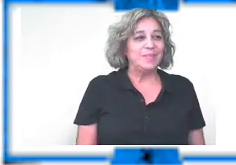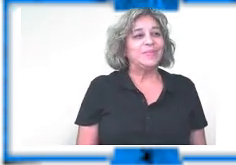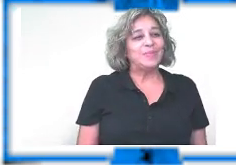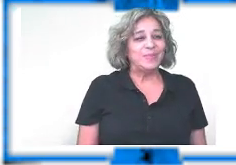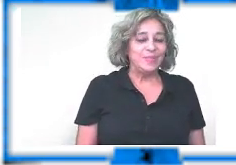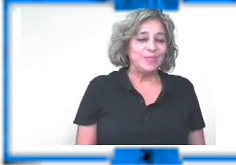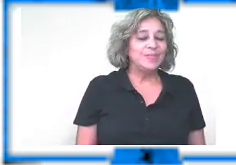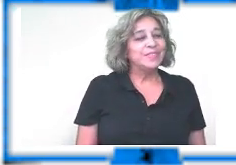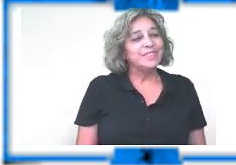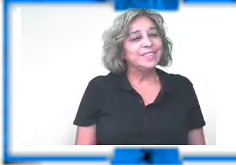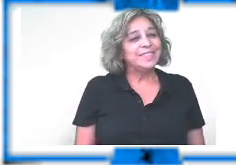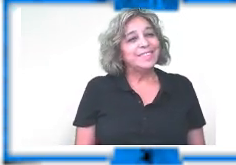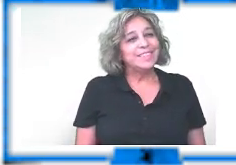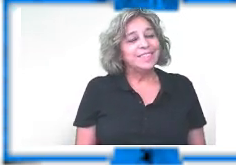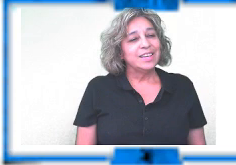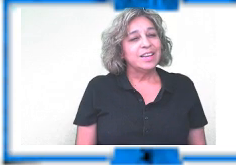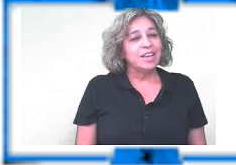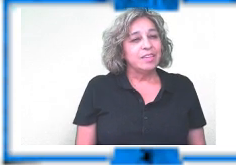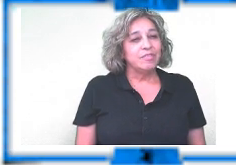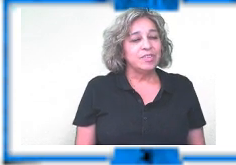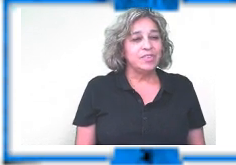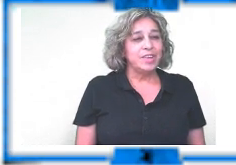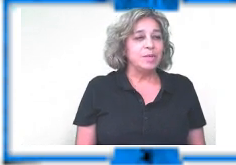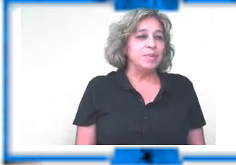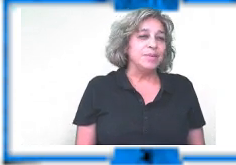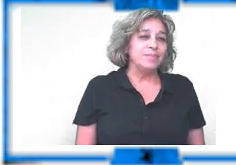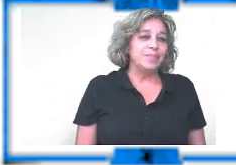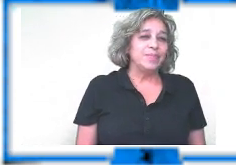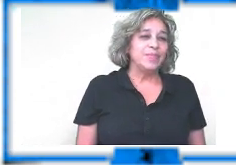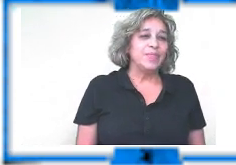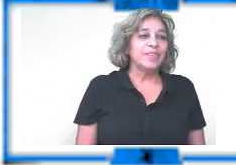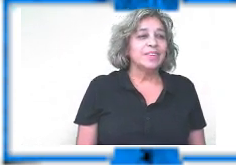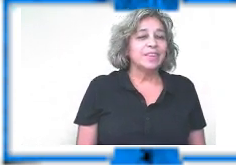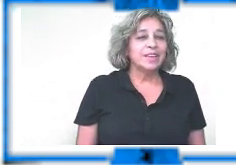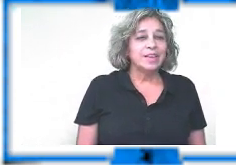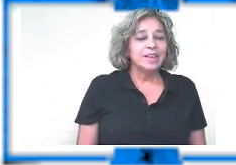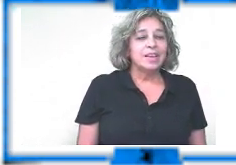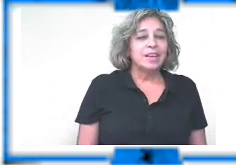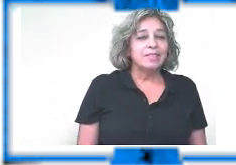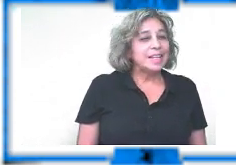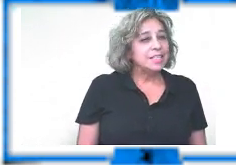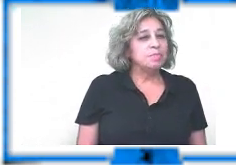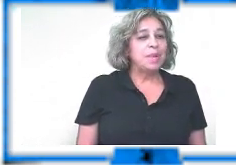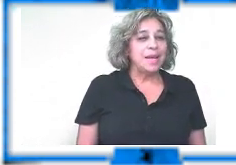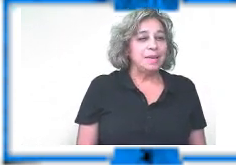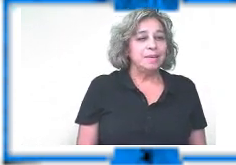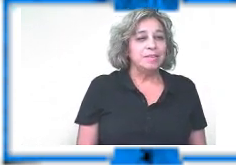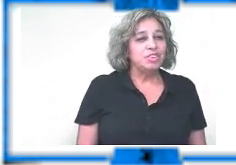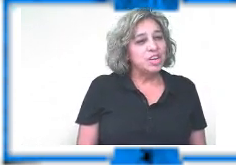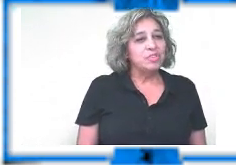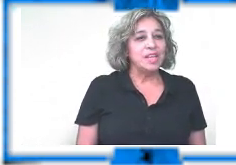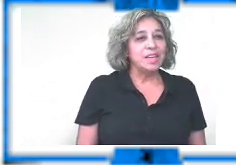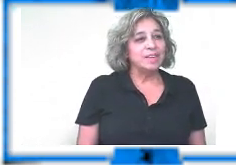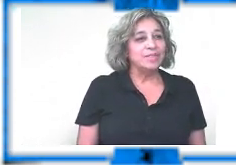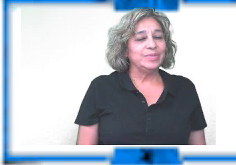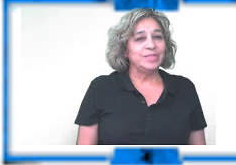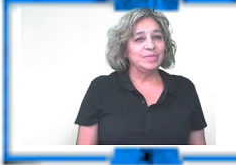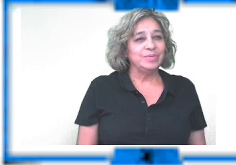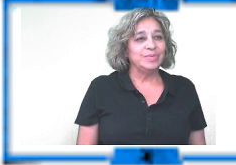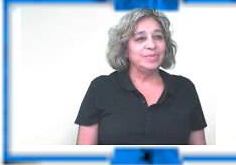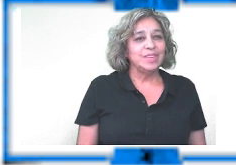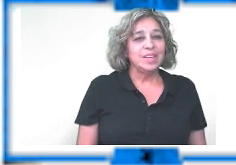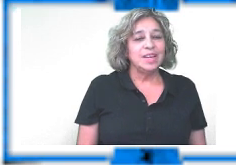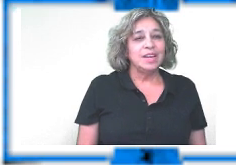commandment. Para el desarrollo. For development. Ese es el plan. That's the plan. Generally.